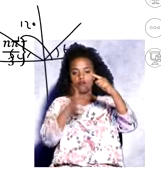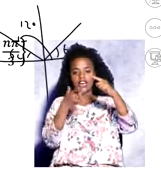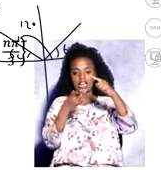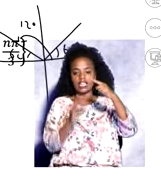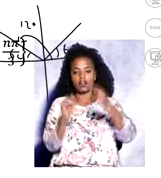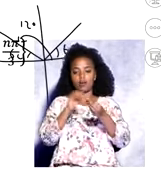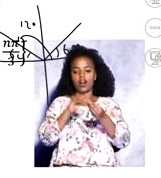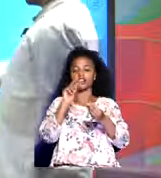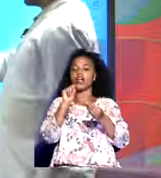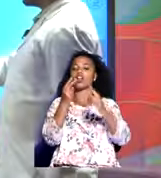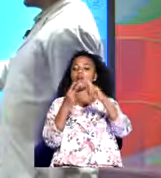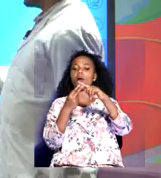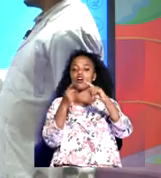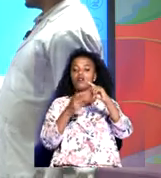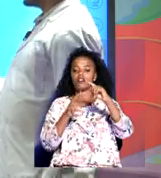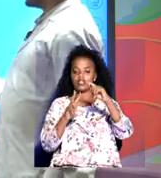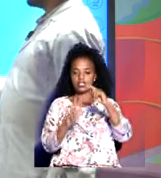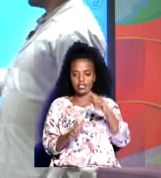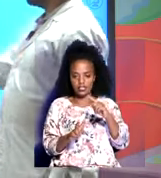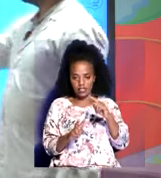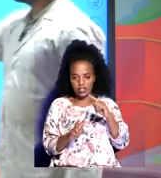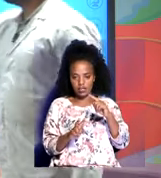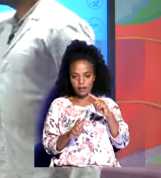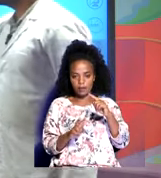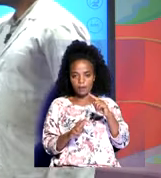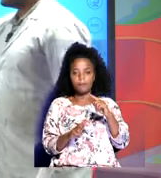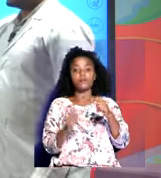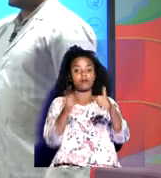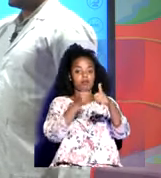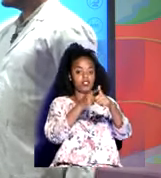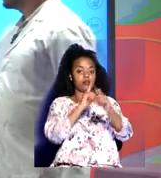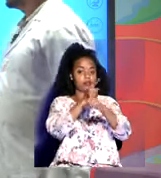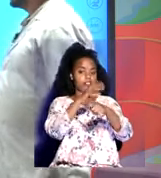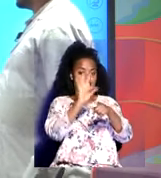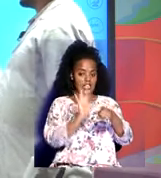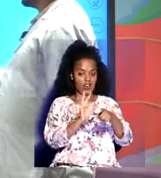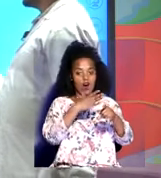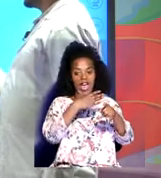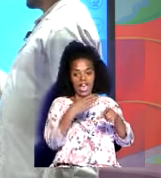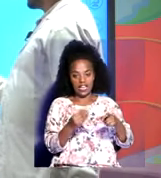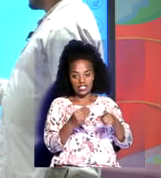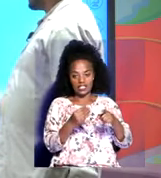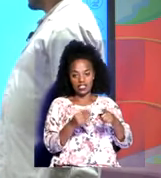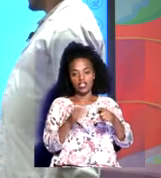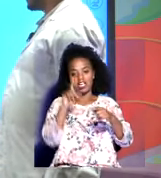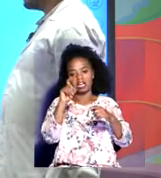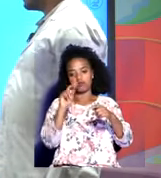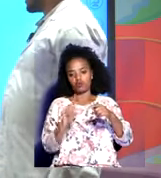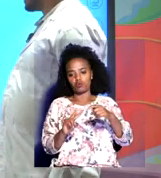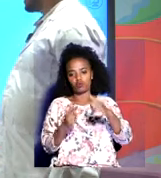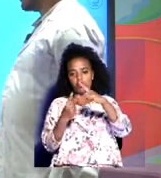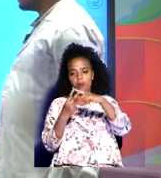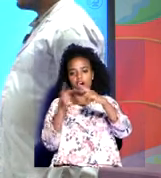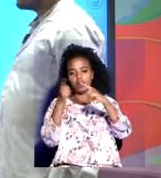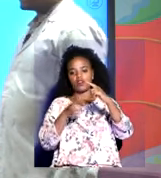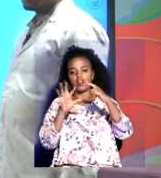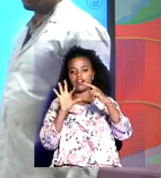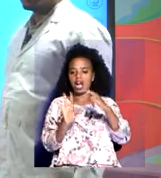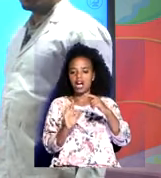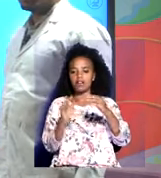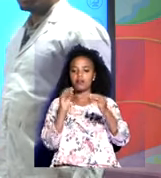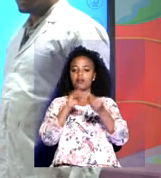n pi, pi over 18 plus n pi, this one, general solution, and this is pi over 9 plus n pi